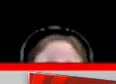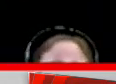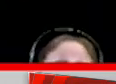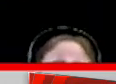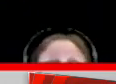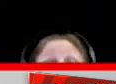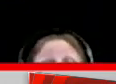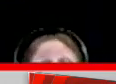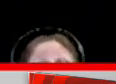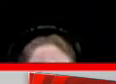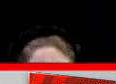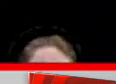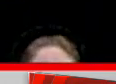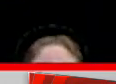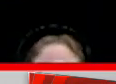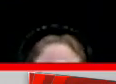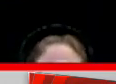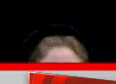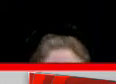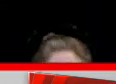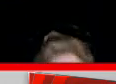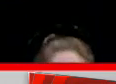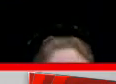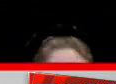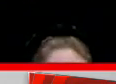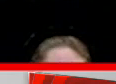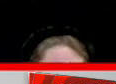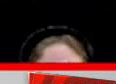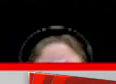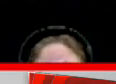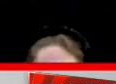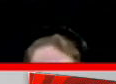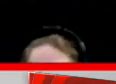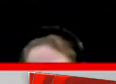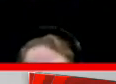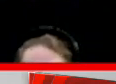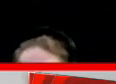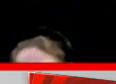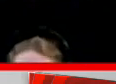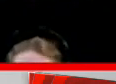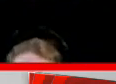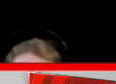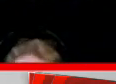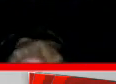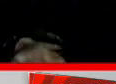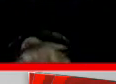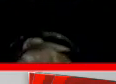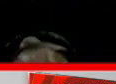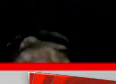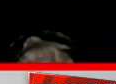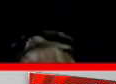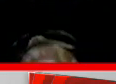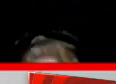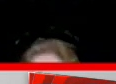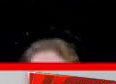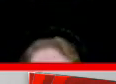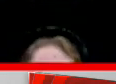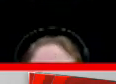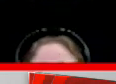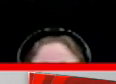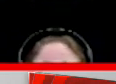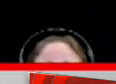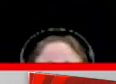holiday virtually, then that would be my strong encouragement, particularly right now when